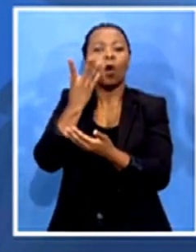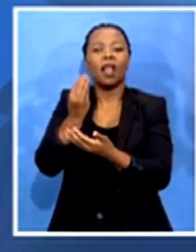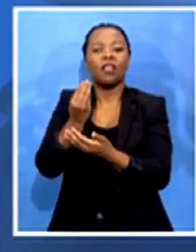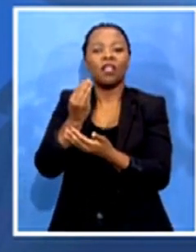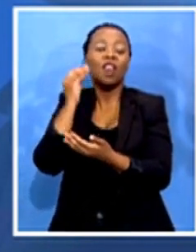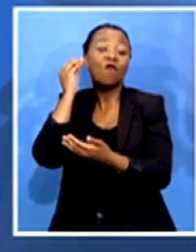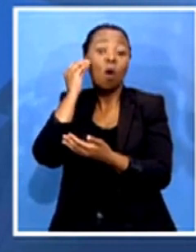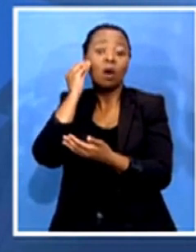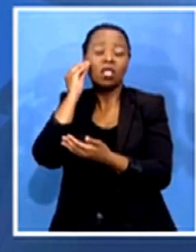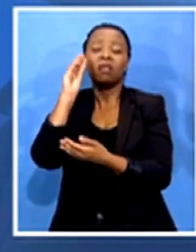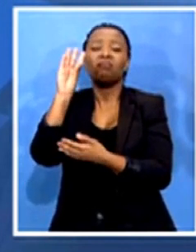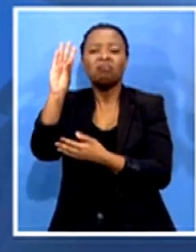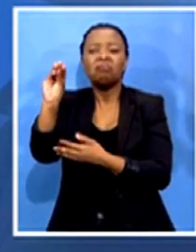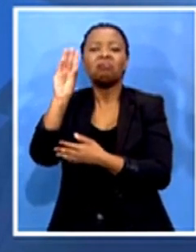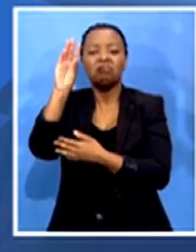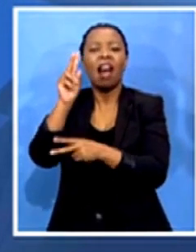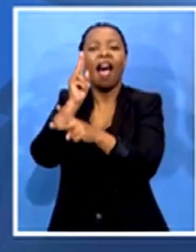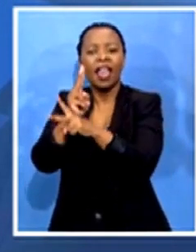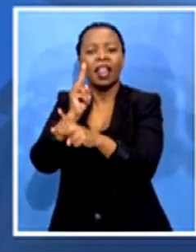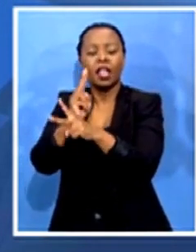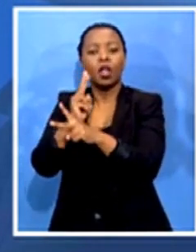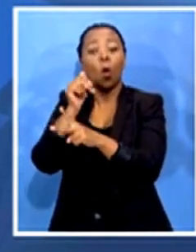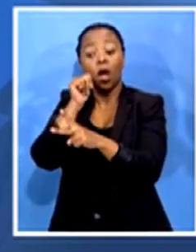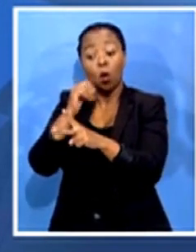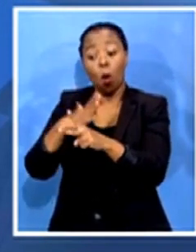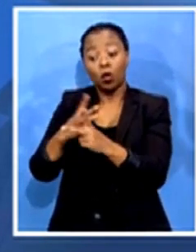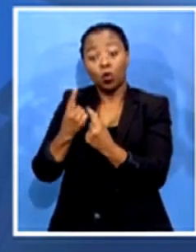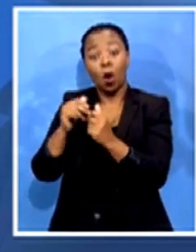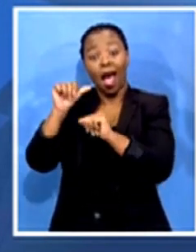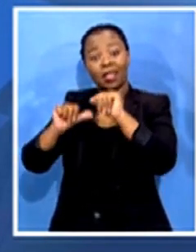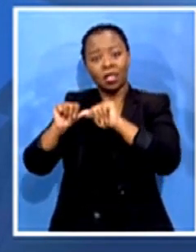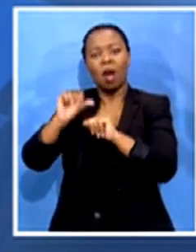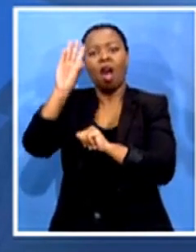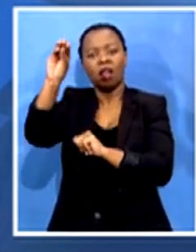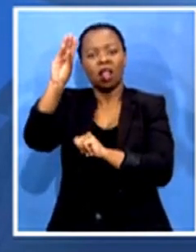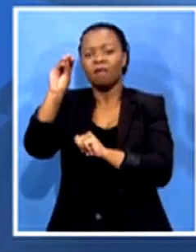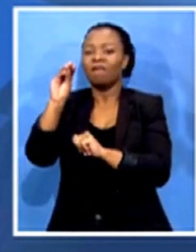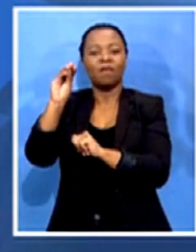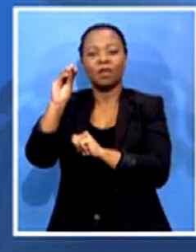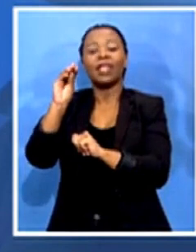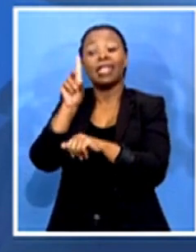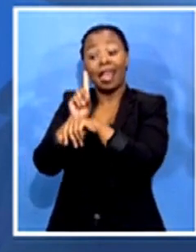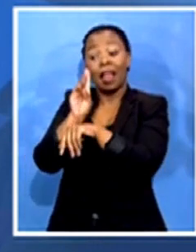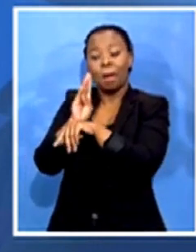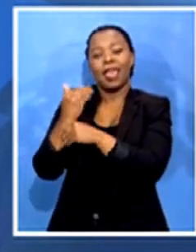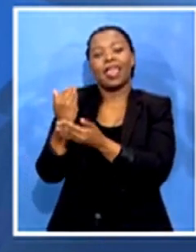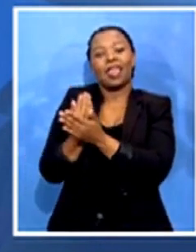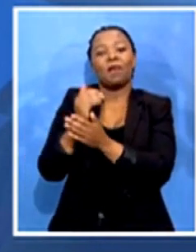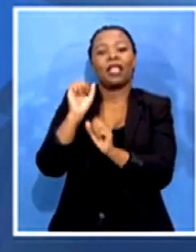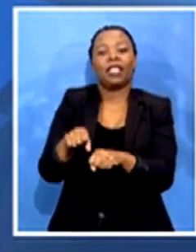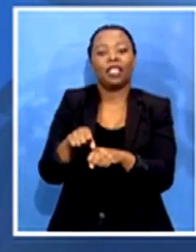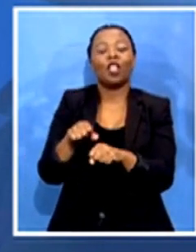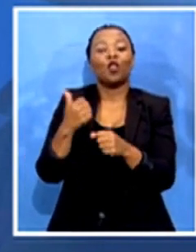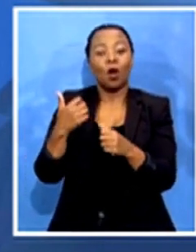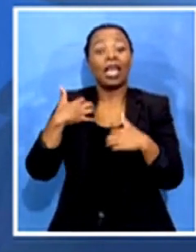an assessment as we approve a client. And the exciting opportunity we have is that in future, we will